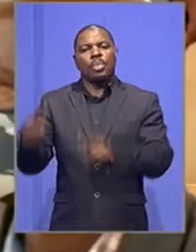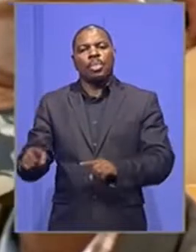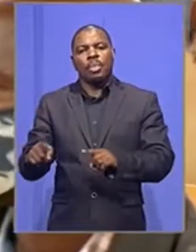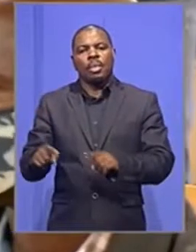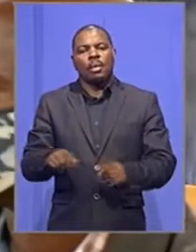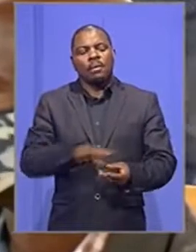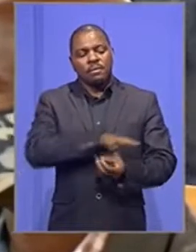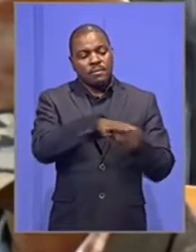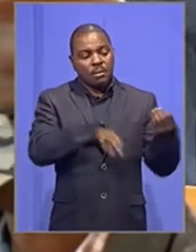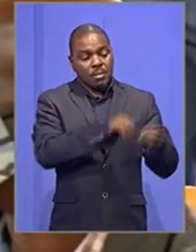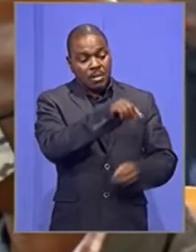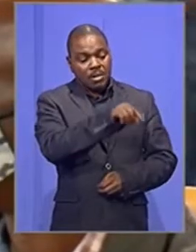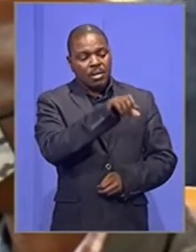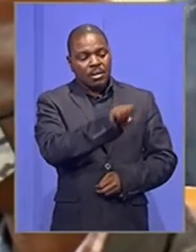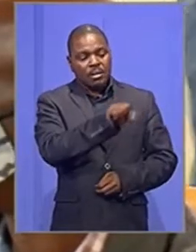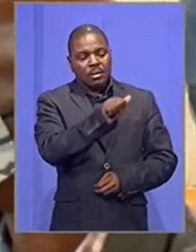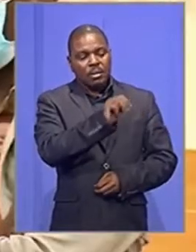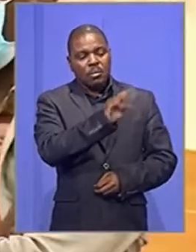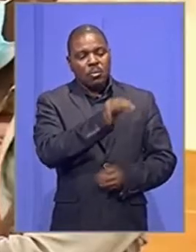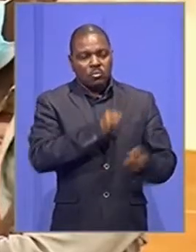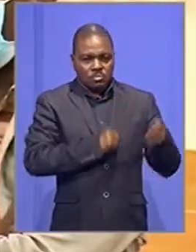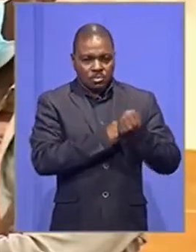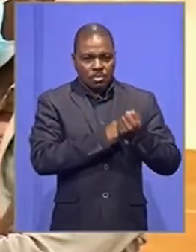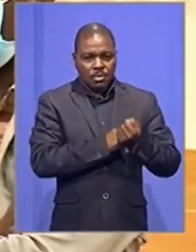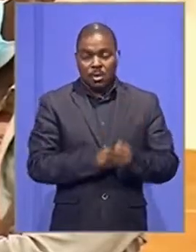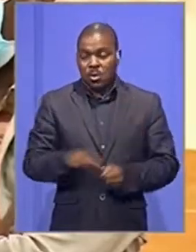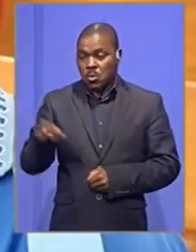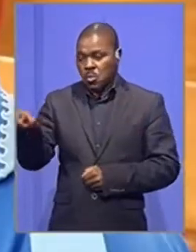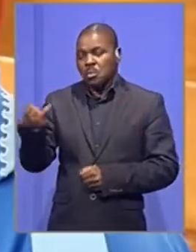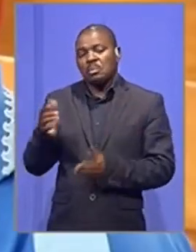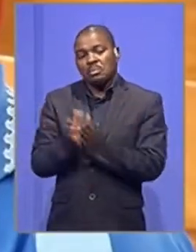family of Sambo. Melaelo solofetse go dira kopo